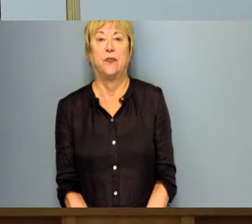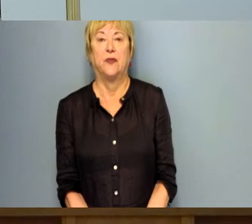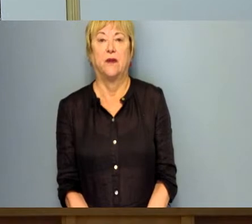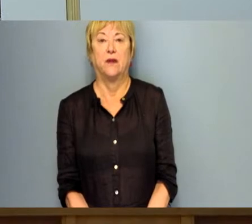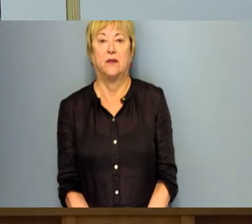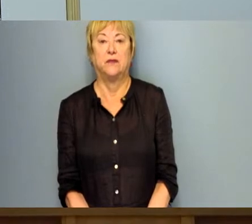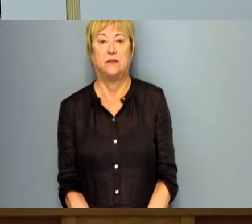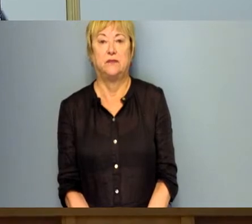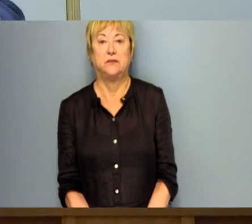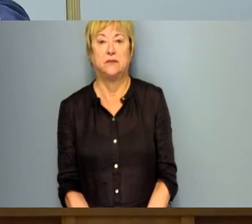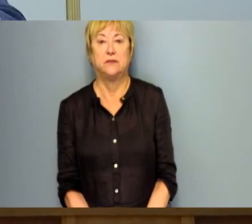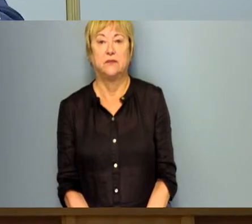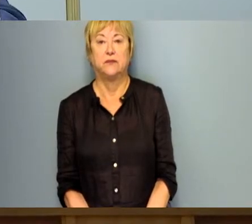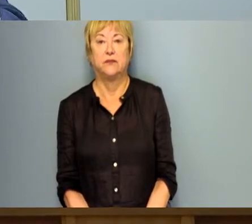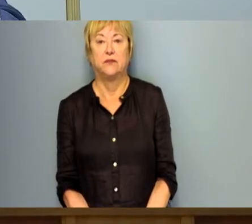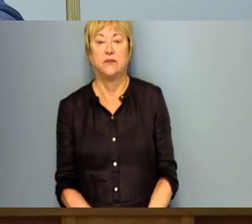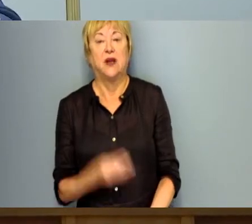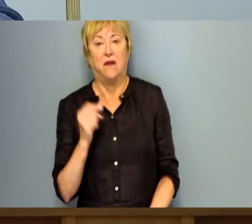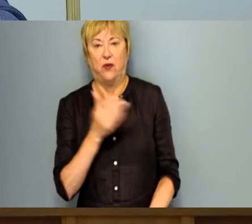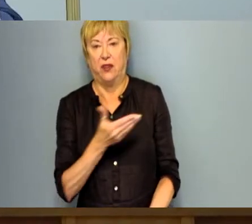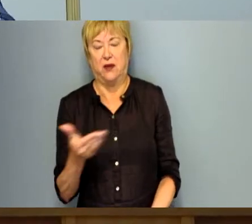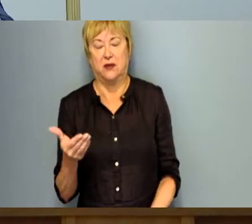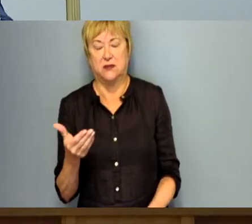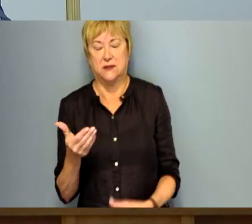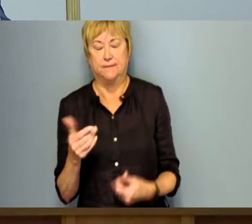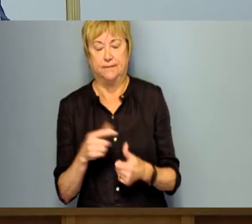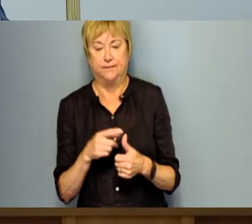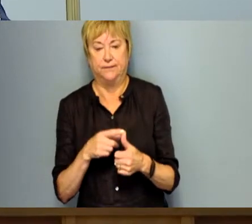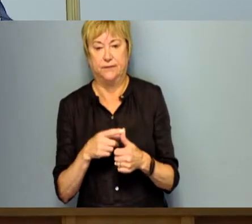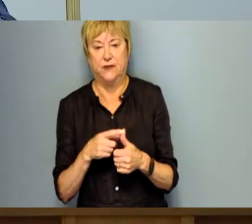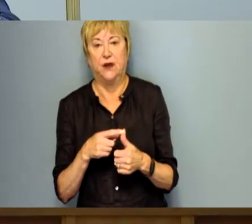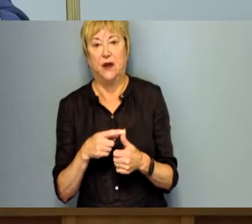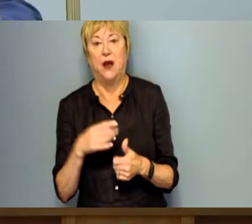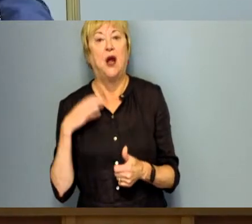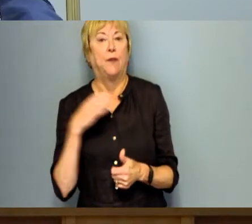just, really think, well, a couple things worth addressing. First off, commissioners don't make